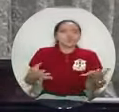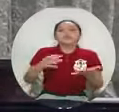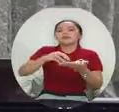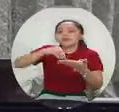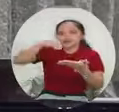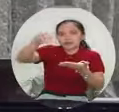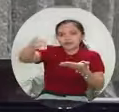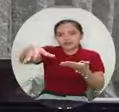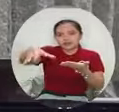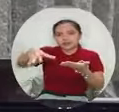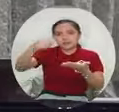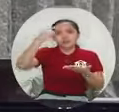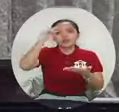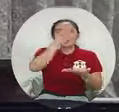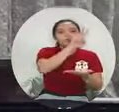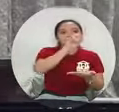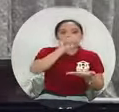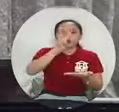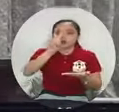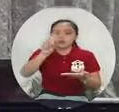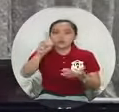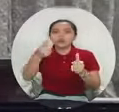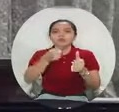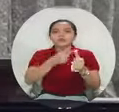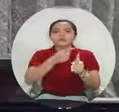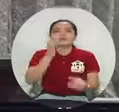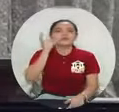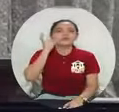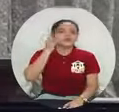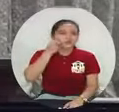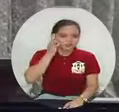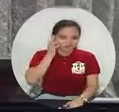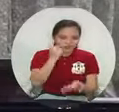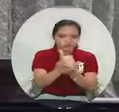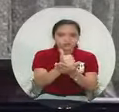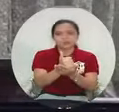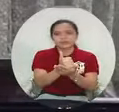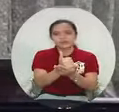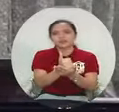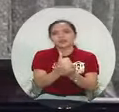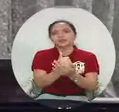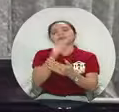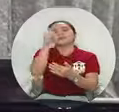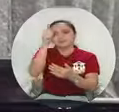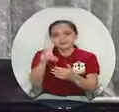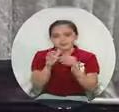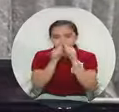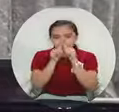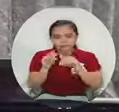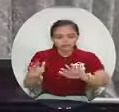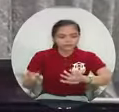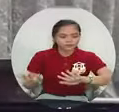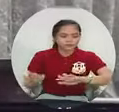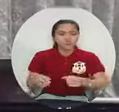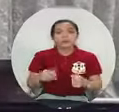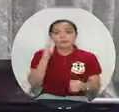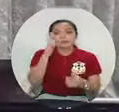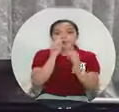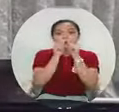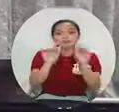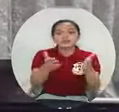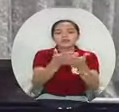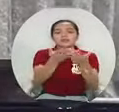giving the 2021 first fruits to the Lord? May God bless you with this message, and God has